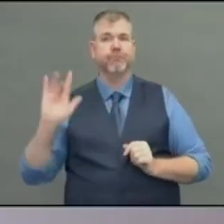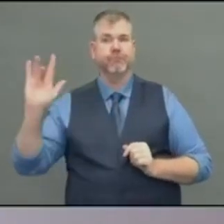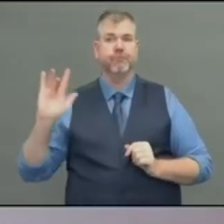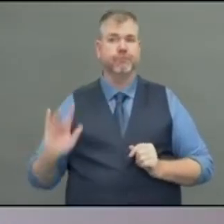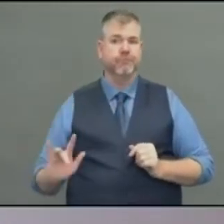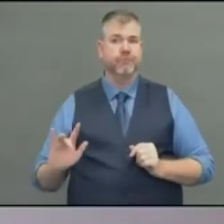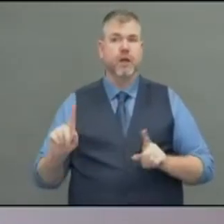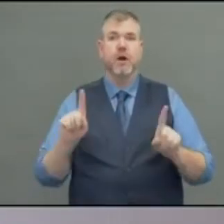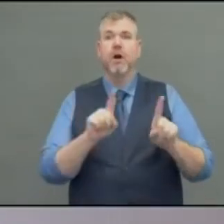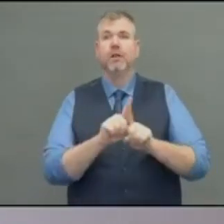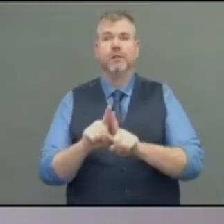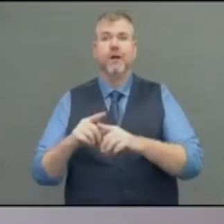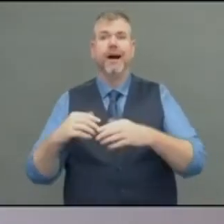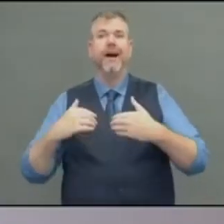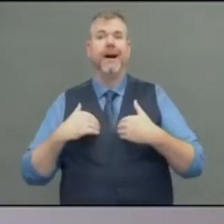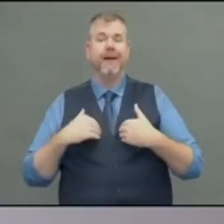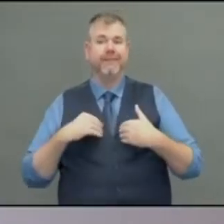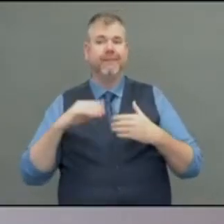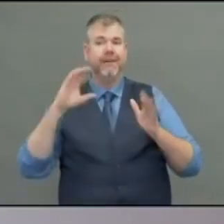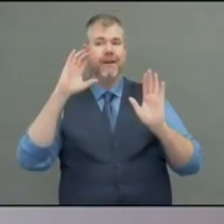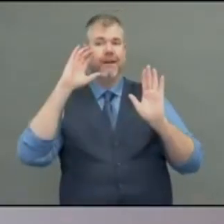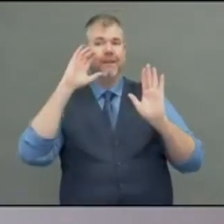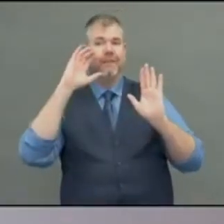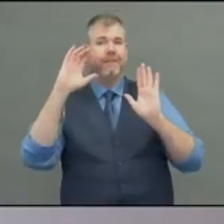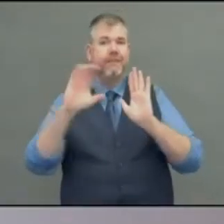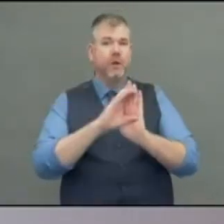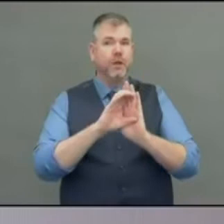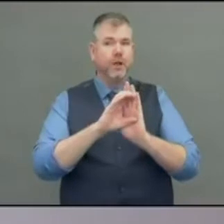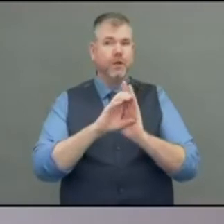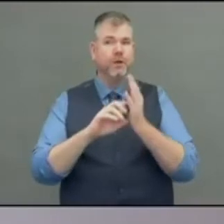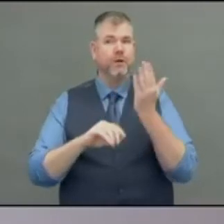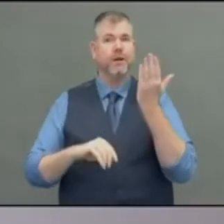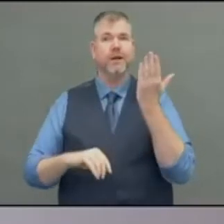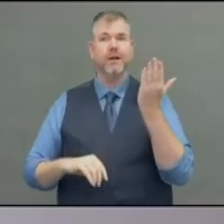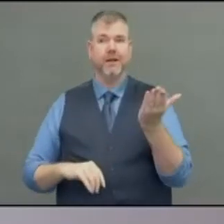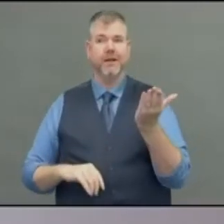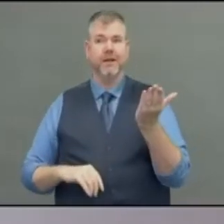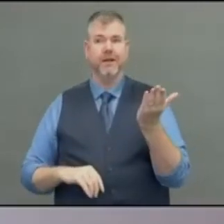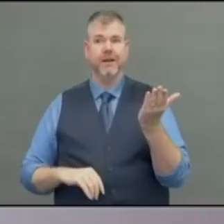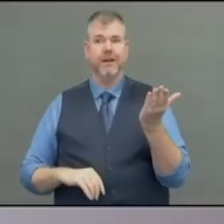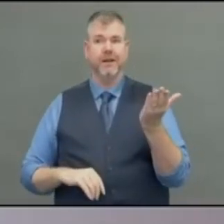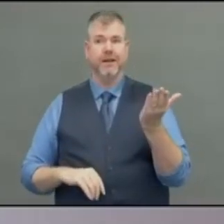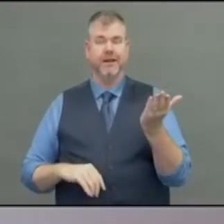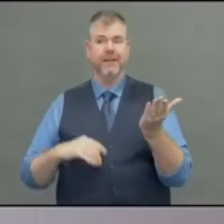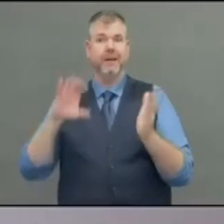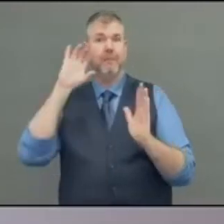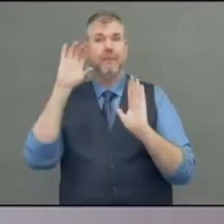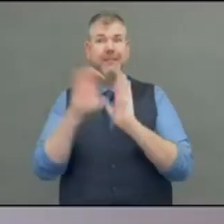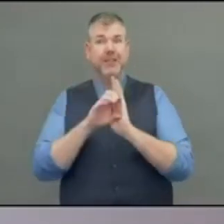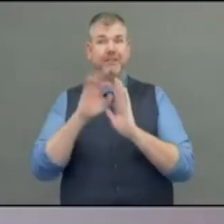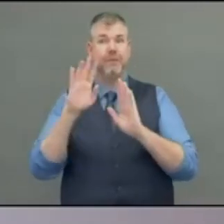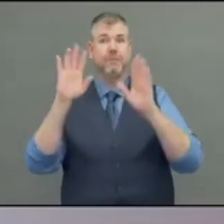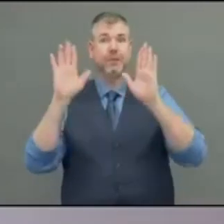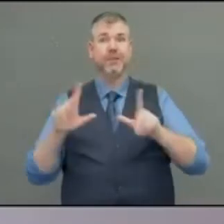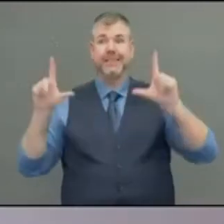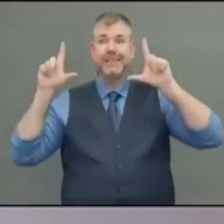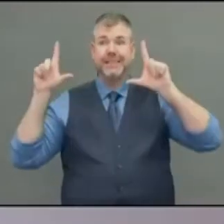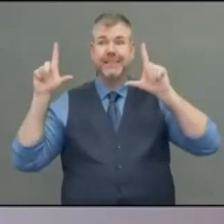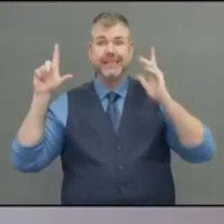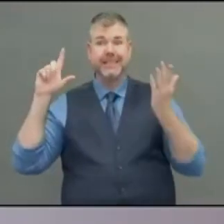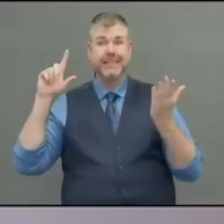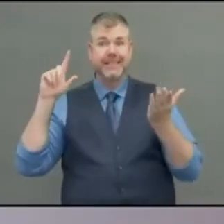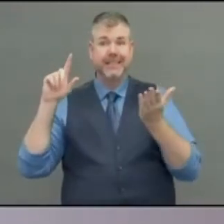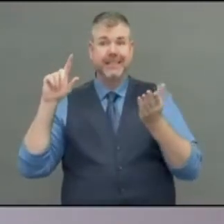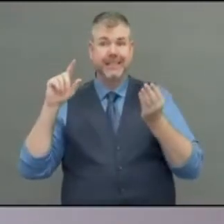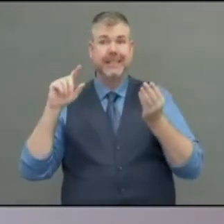So you can insert pictures of people that you call often so that you don't have to remember their phone numbers anymore.